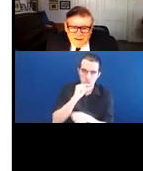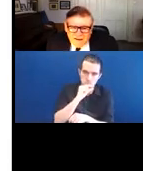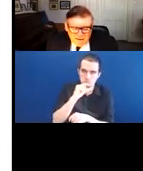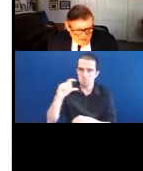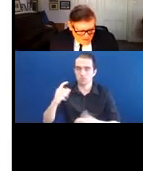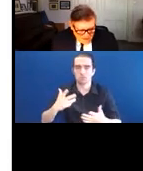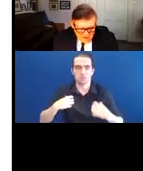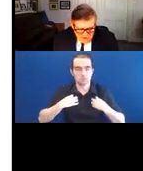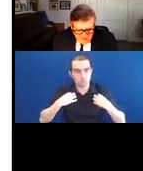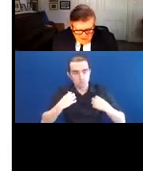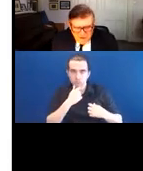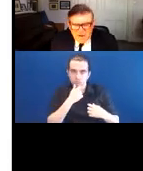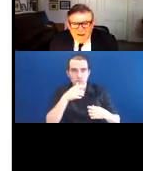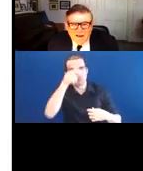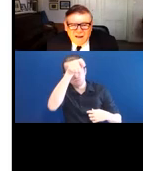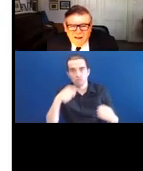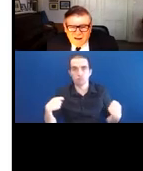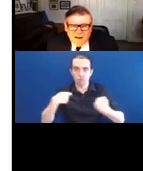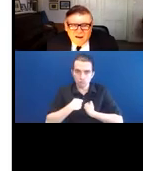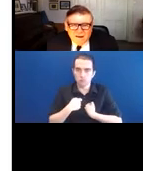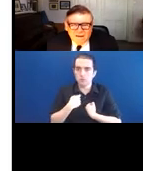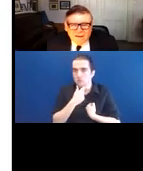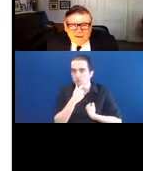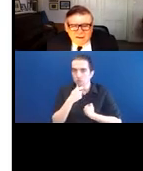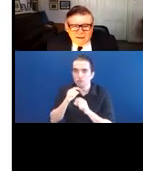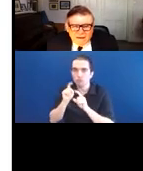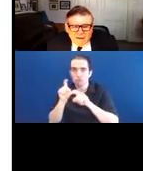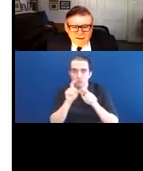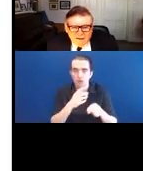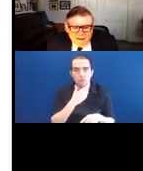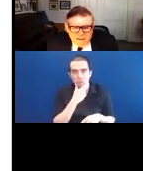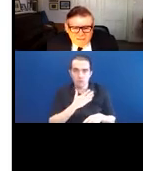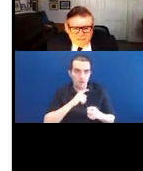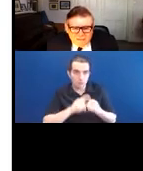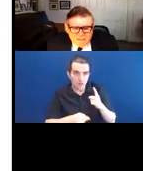about owning land, owning property.